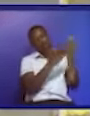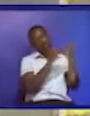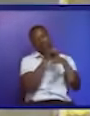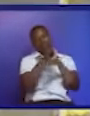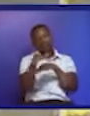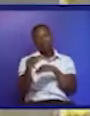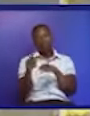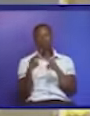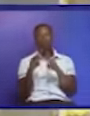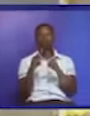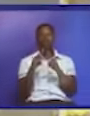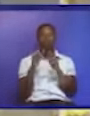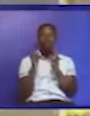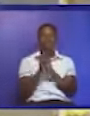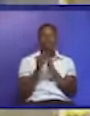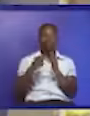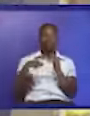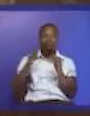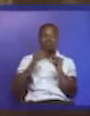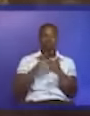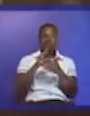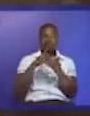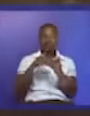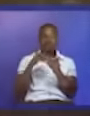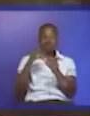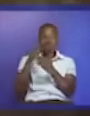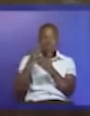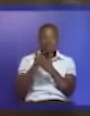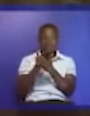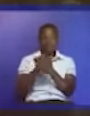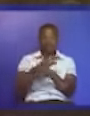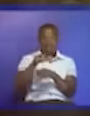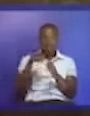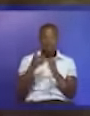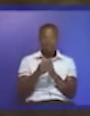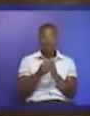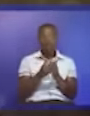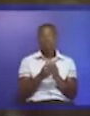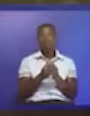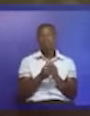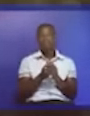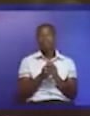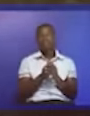grace, we're going to collate everything. Just a moment, please.